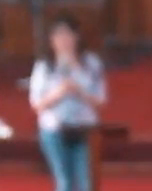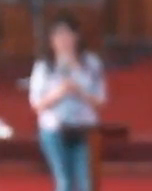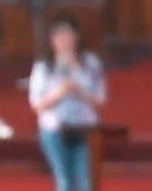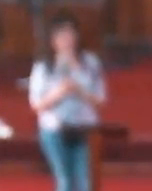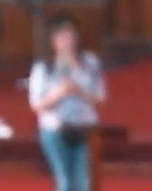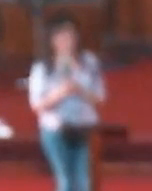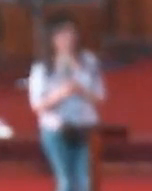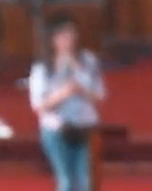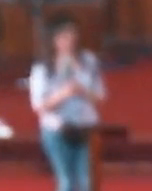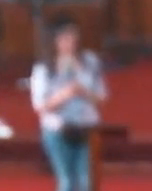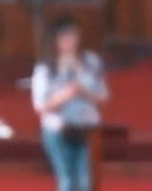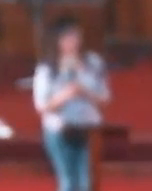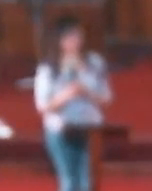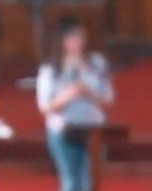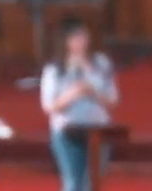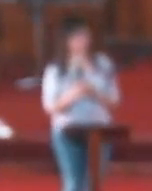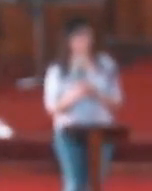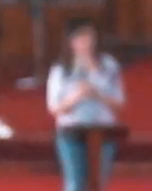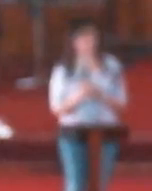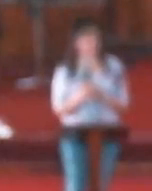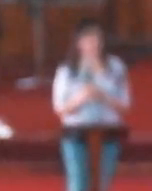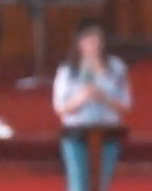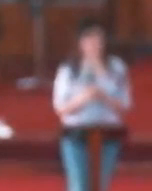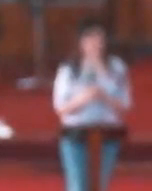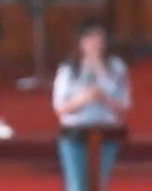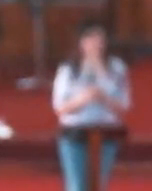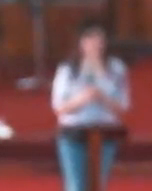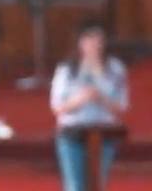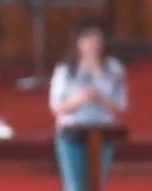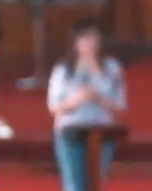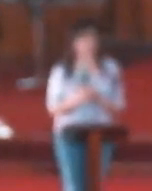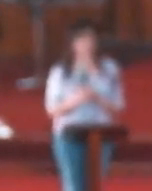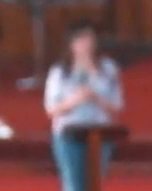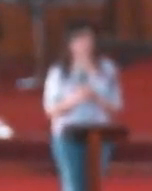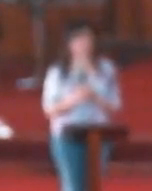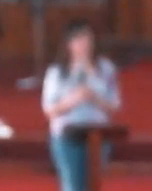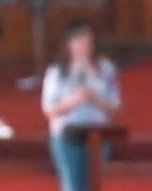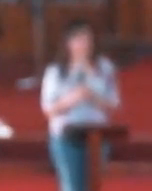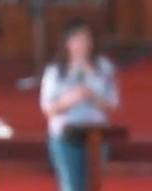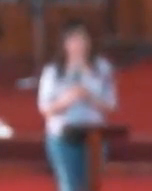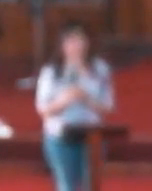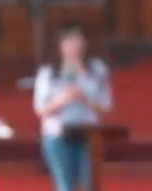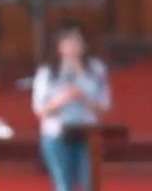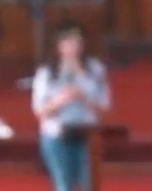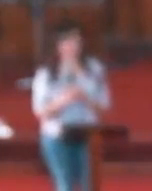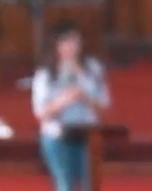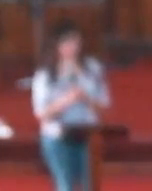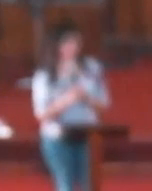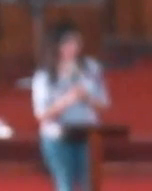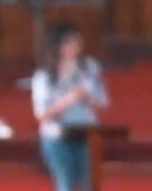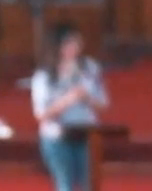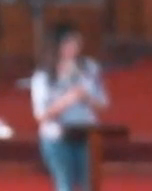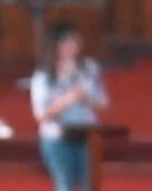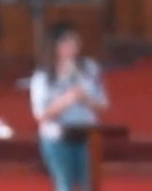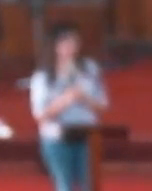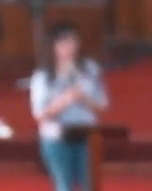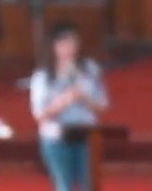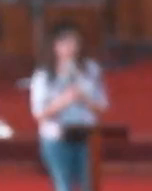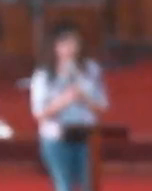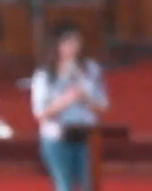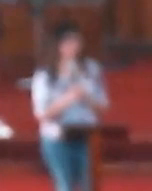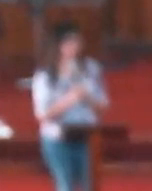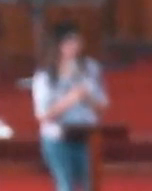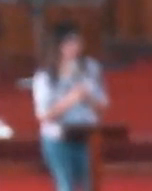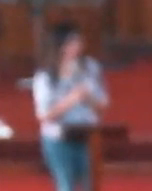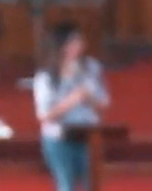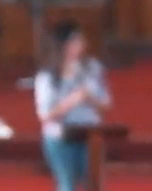La viuda fue consecuente y hizo lo que el profeta le había dicho. The widow was obedient and did what the